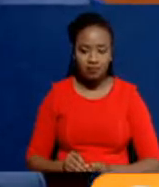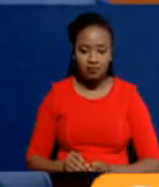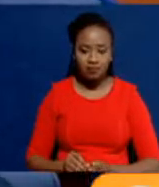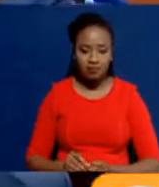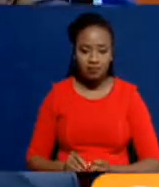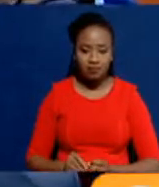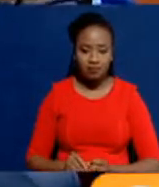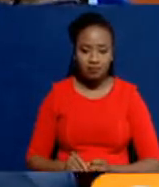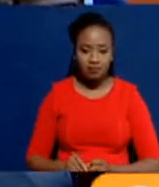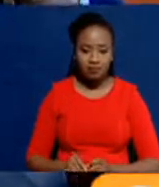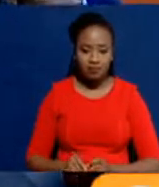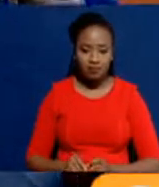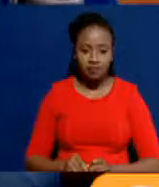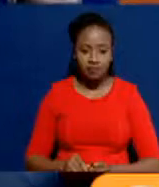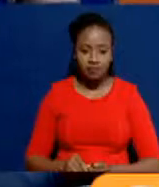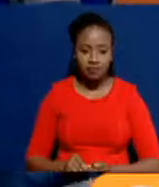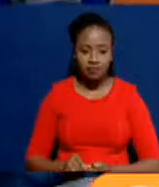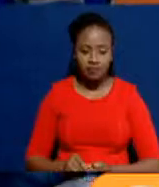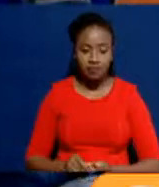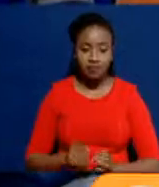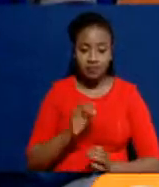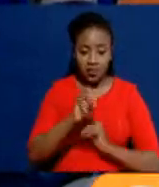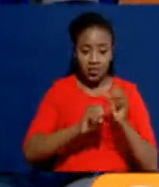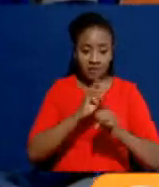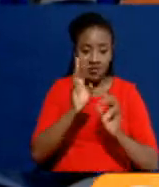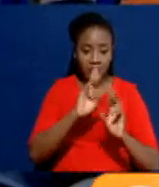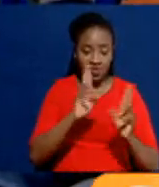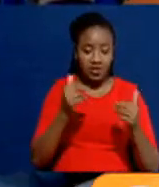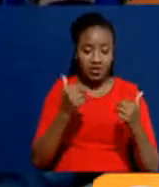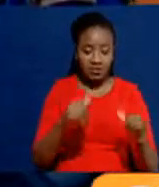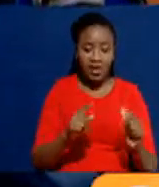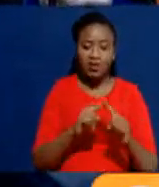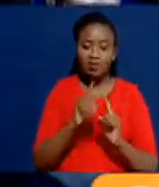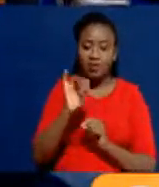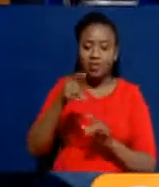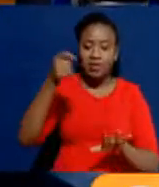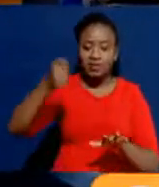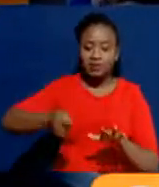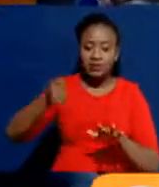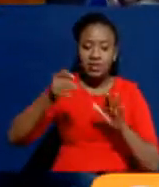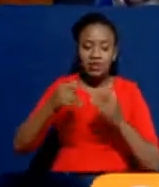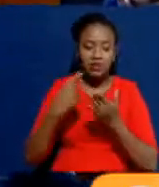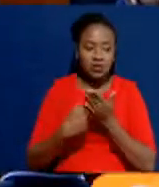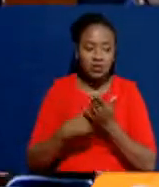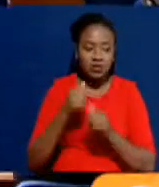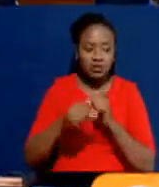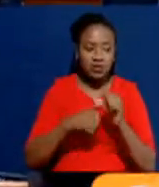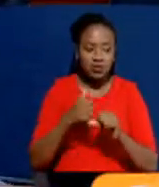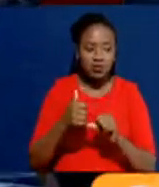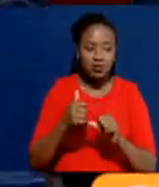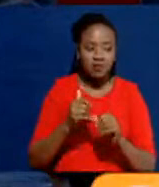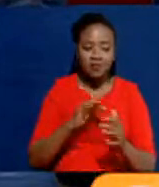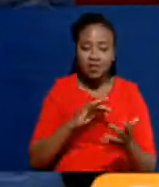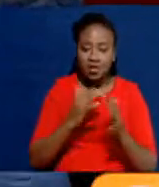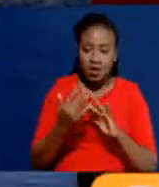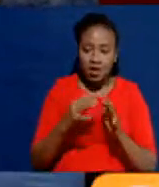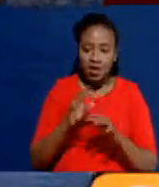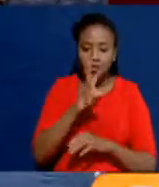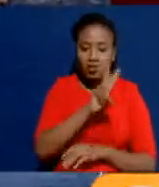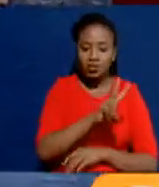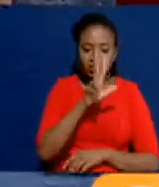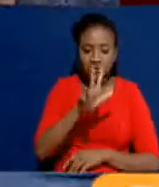Okay, all right, we'll get that clip shortly, but she was specifically talking about, in her opinion, the 23 positions